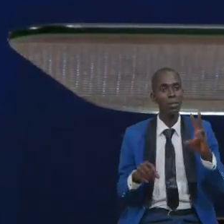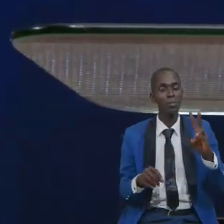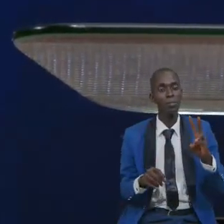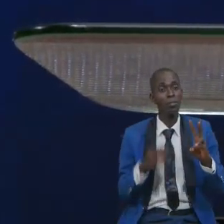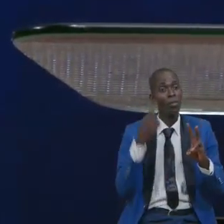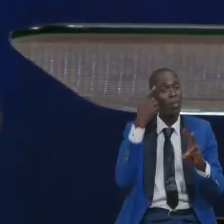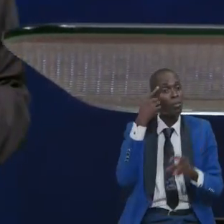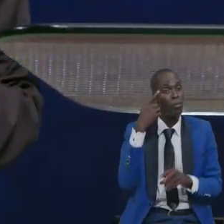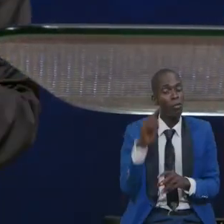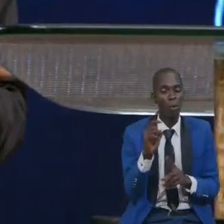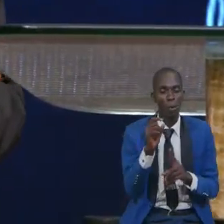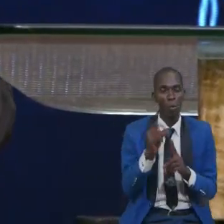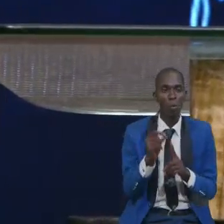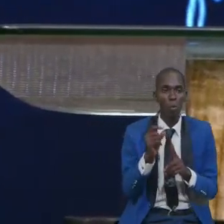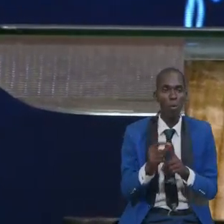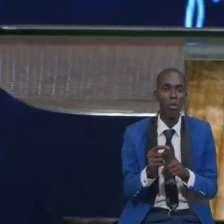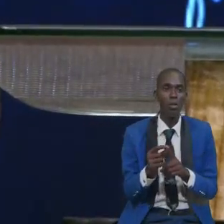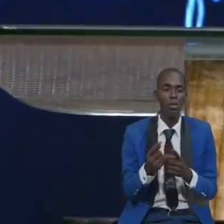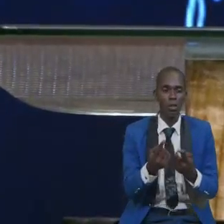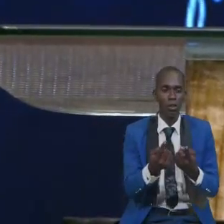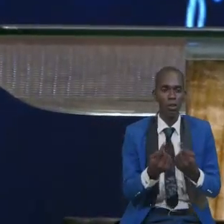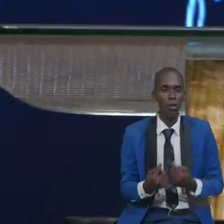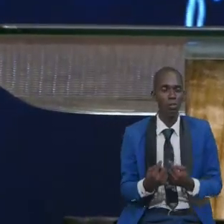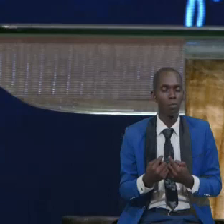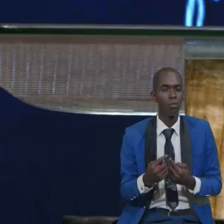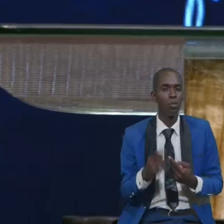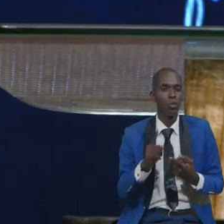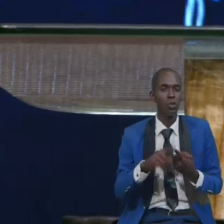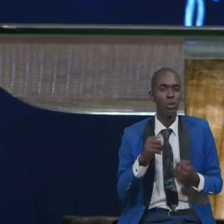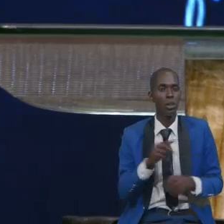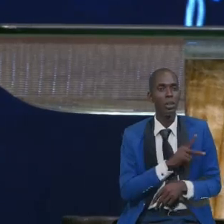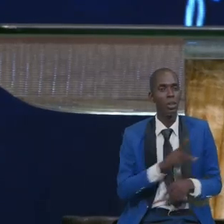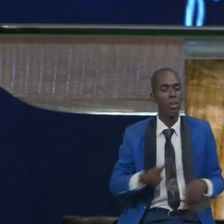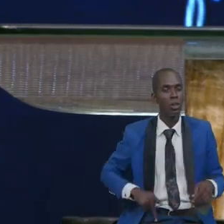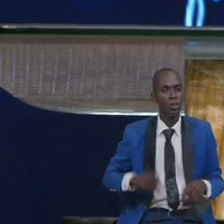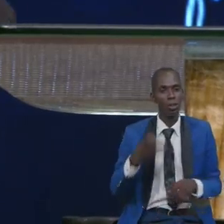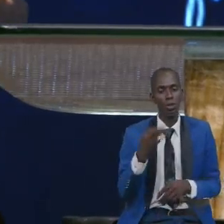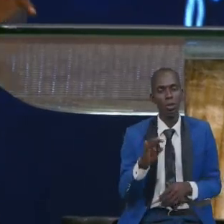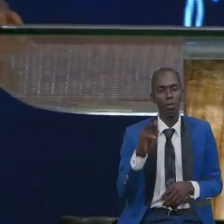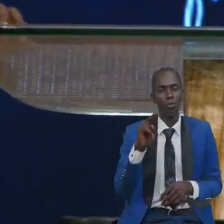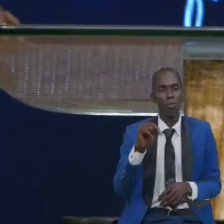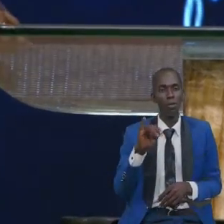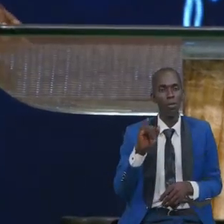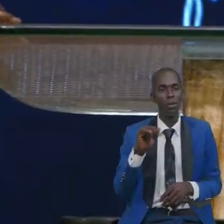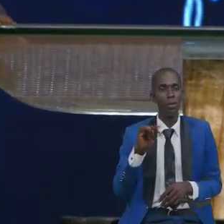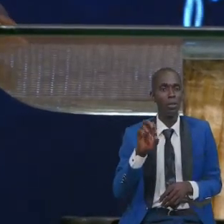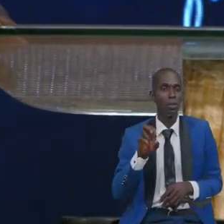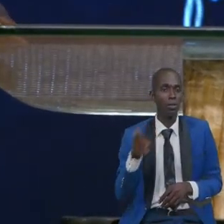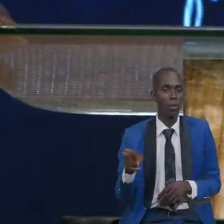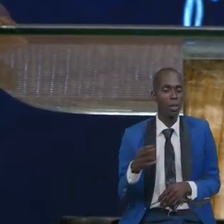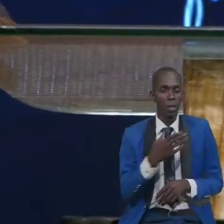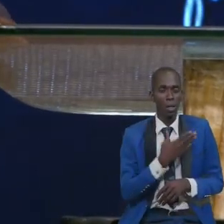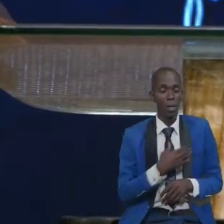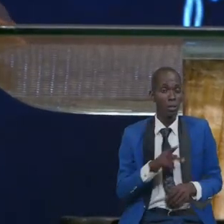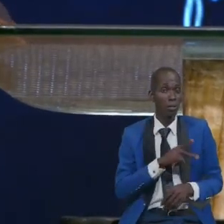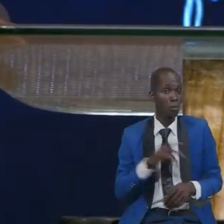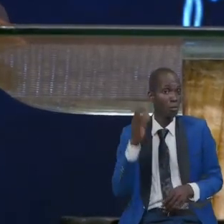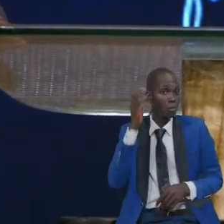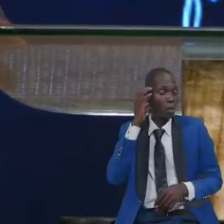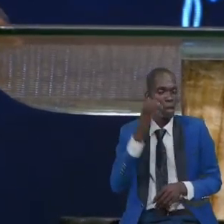says, for what came unto the king of Nineveh, and he arose